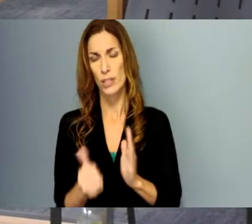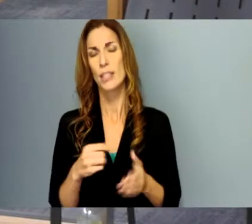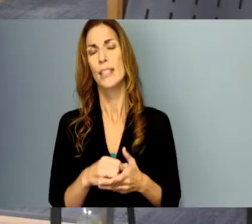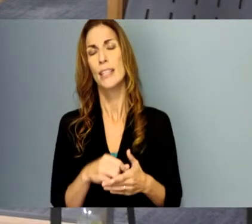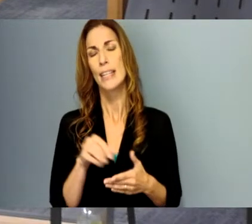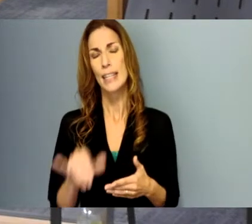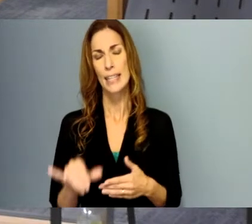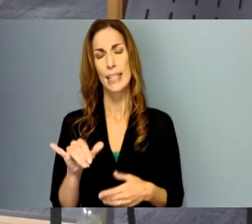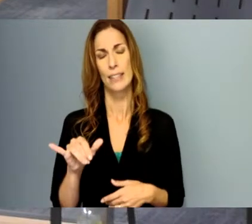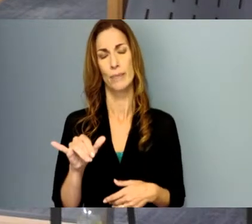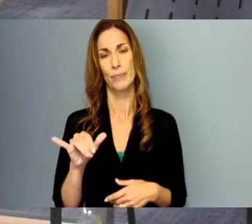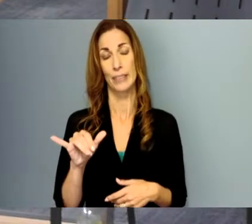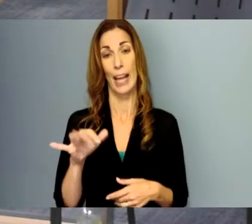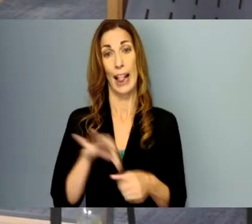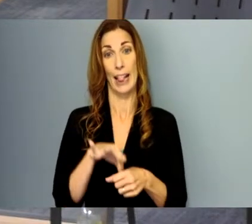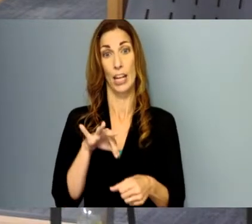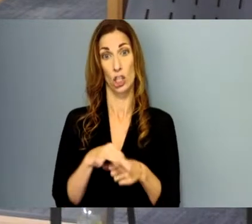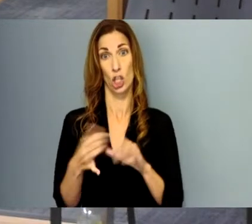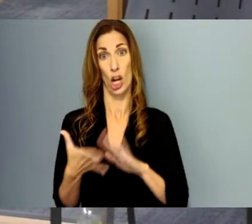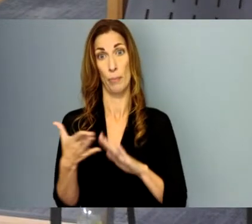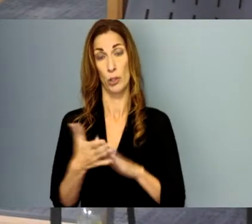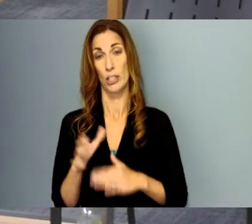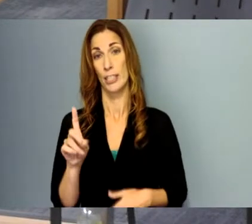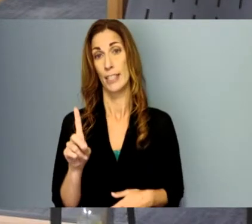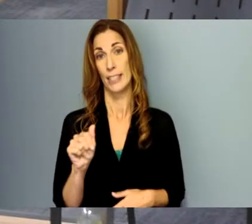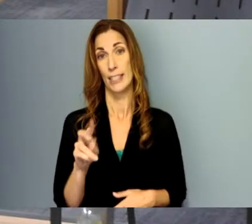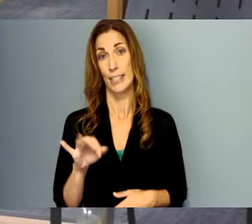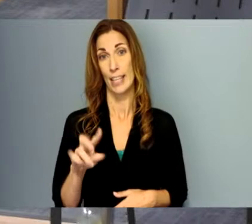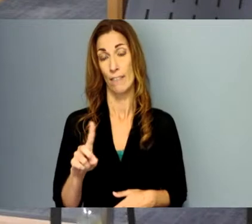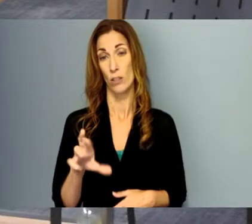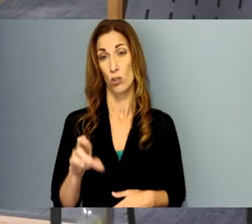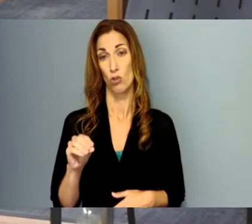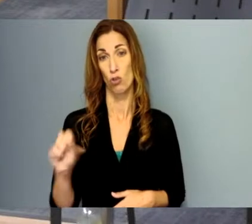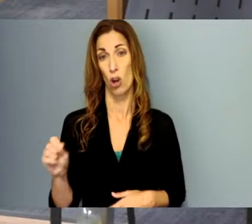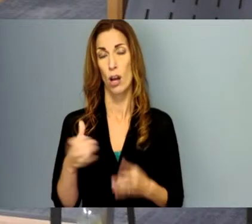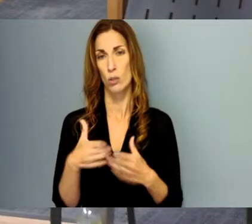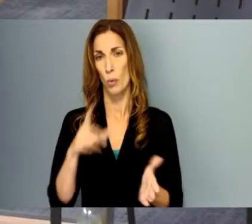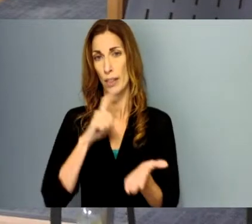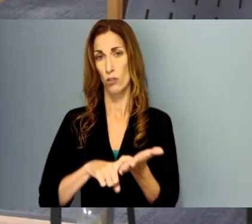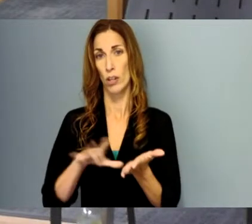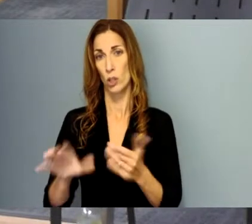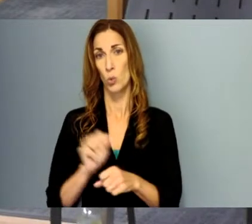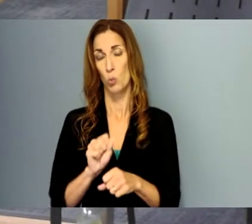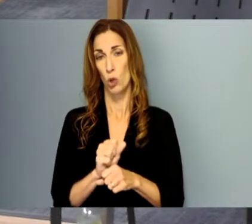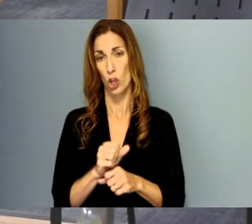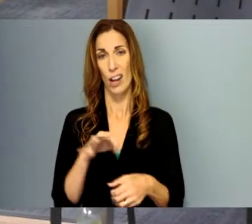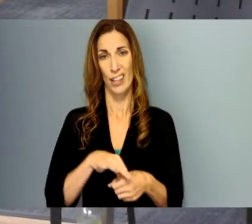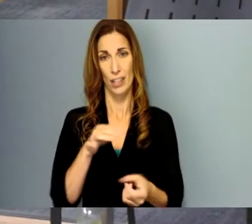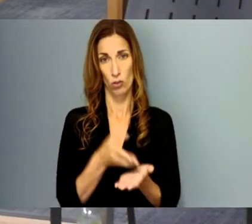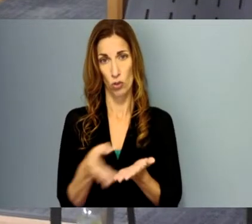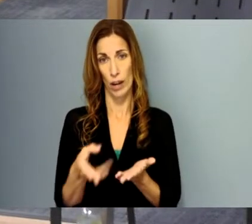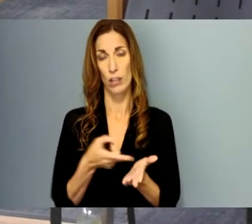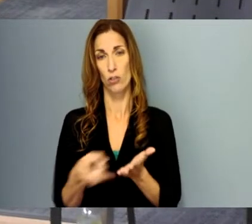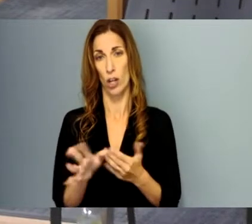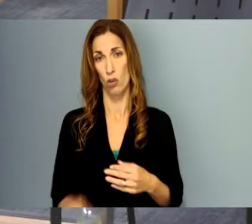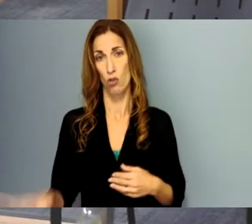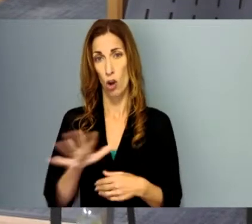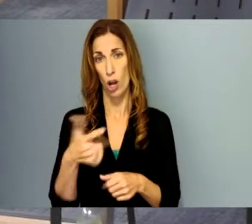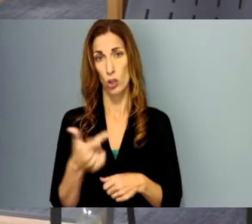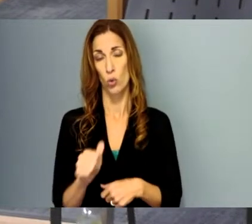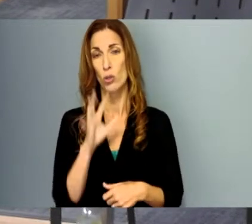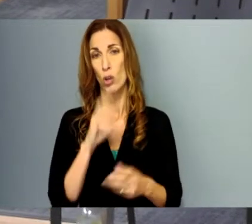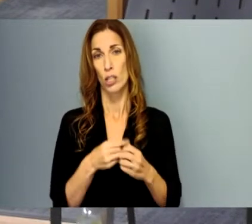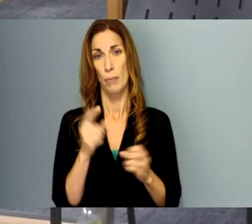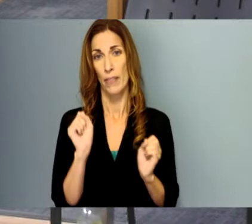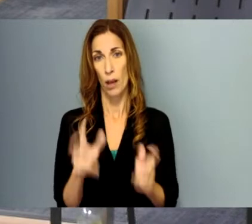election operations. David Cross, widely recognized for his work on election integrity across Georgia, spoke about the